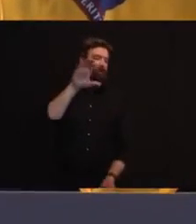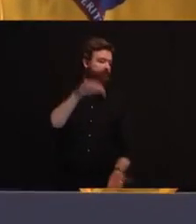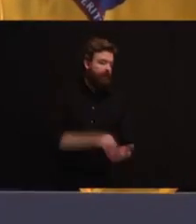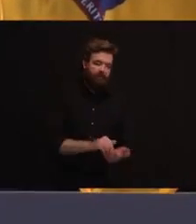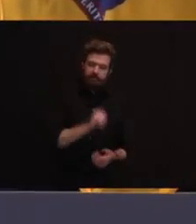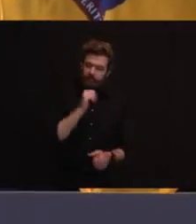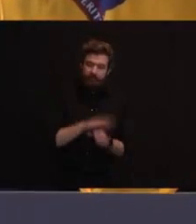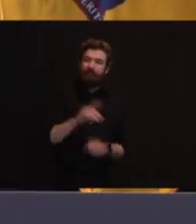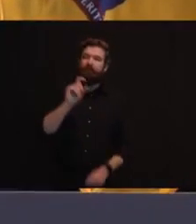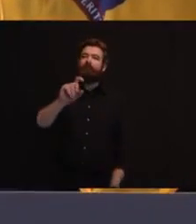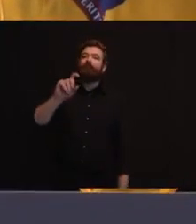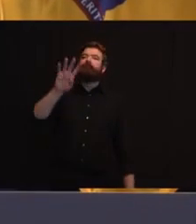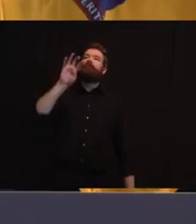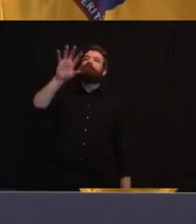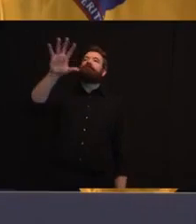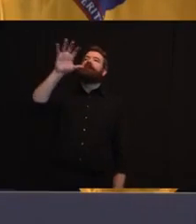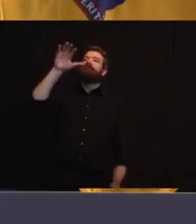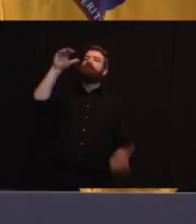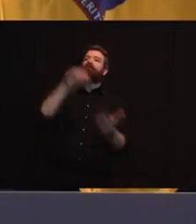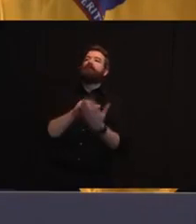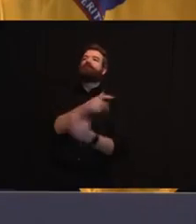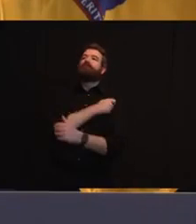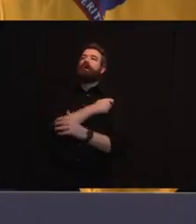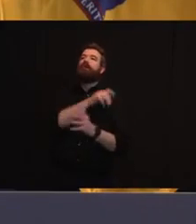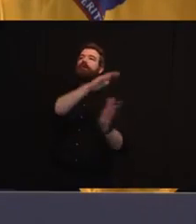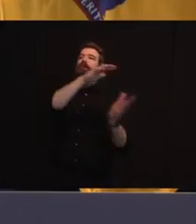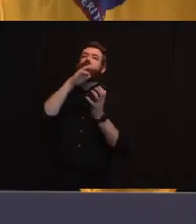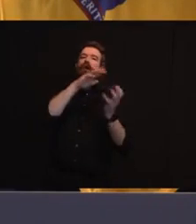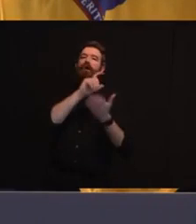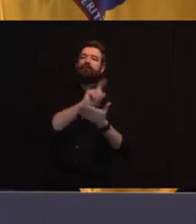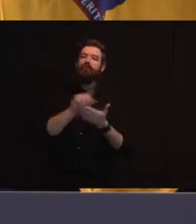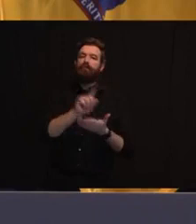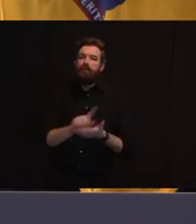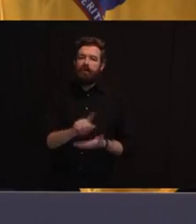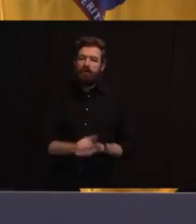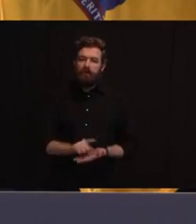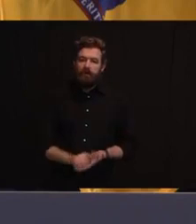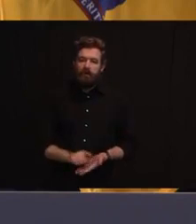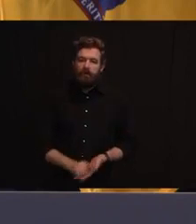could, people can lie. Unfortunately, they can.